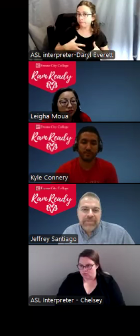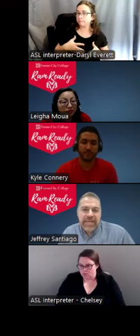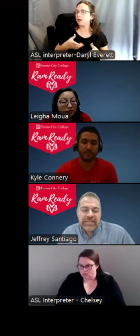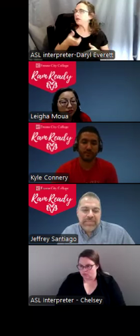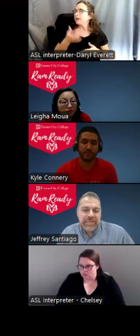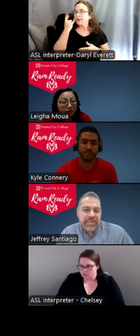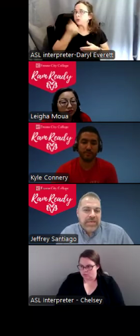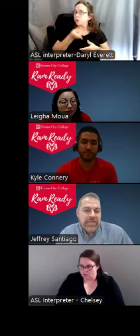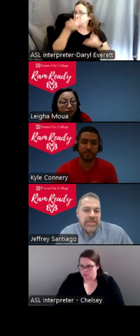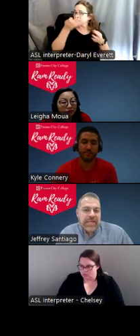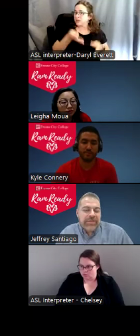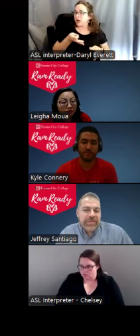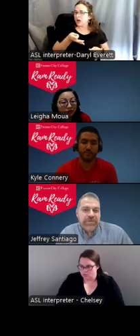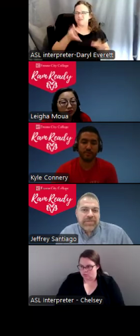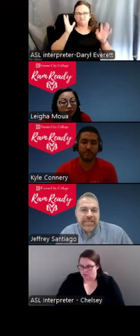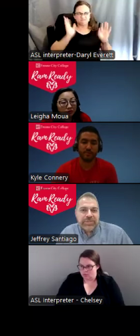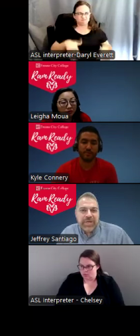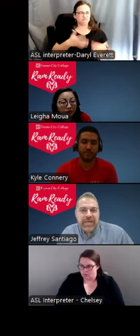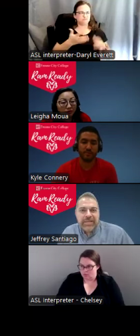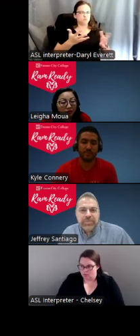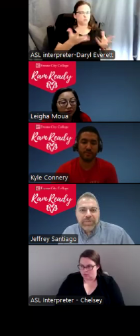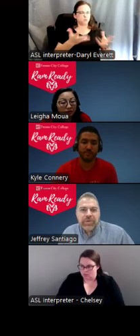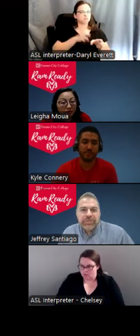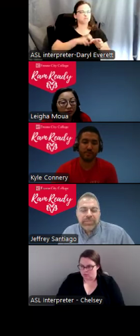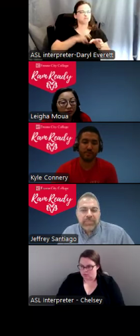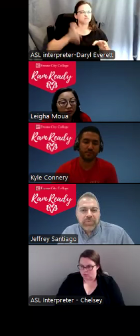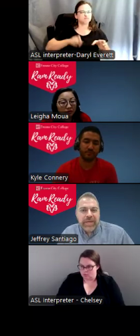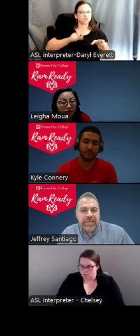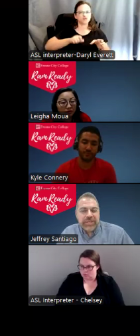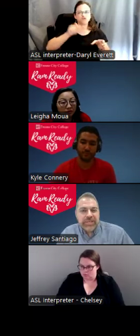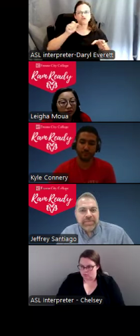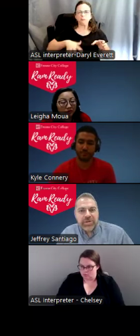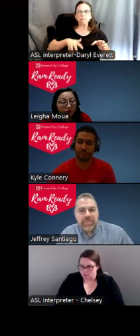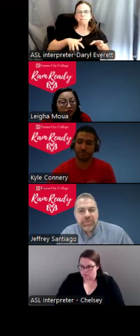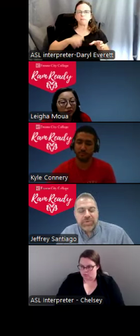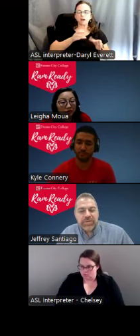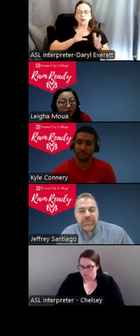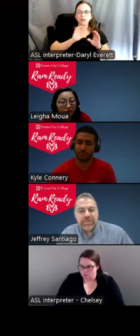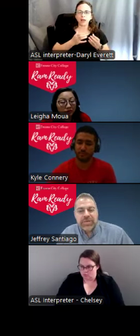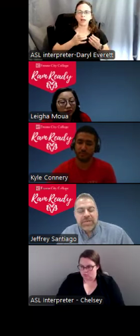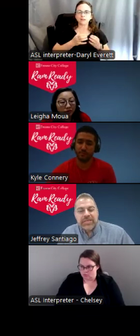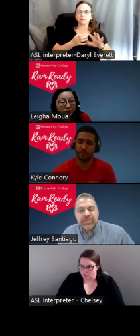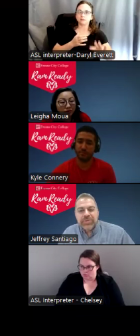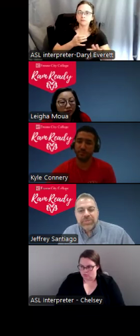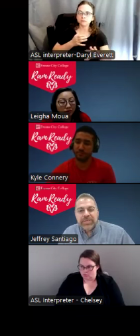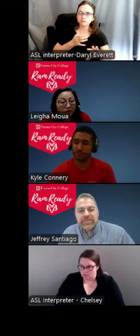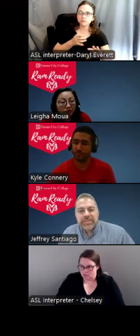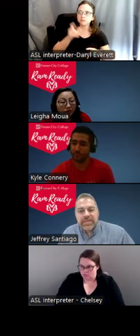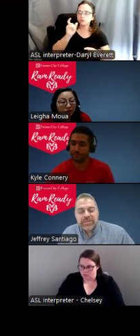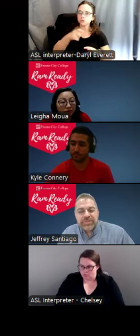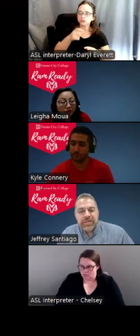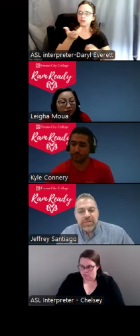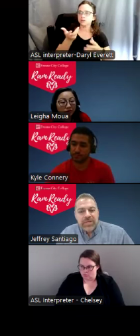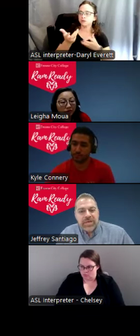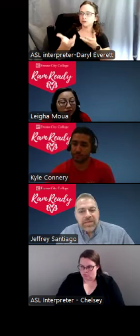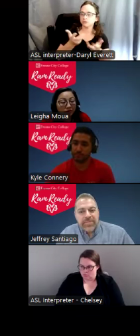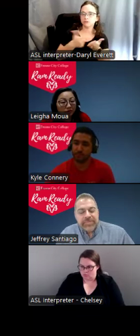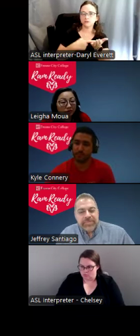adverse ramifications, meaning that could affect your financial aid. So we don't want you to be on probation if you drop a course. So it's important to just